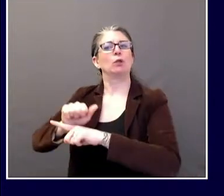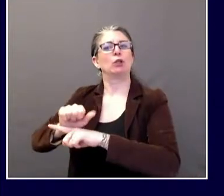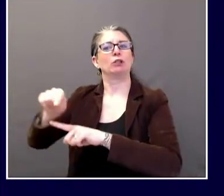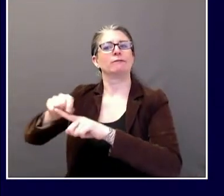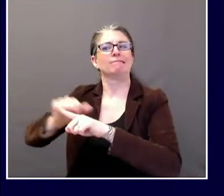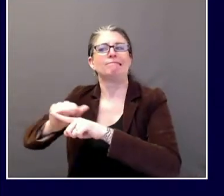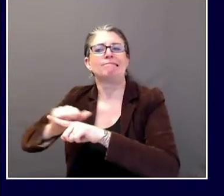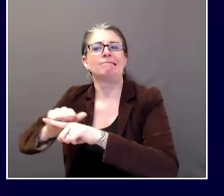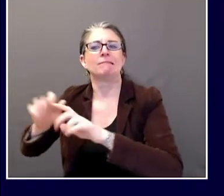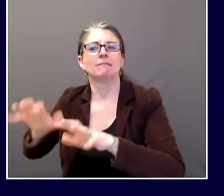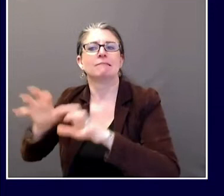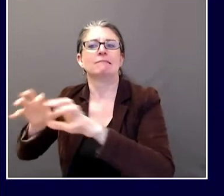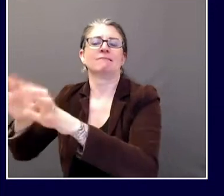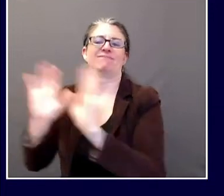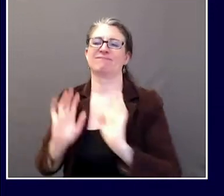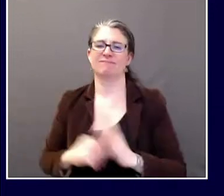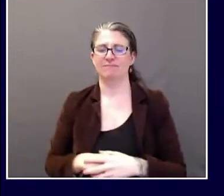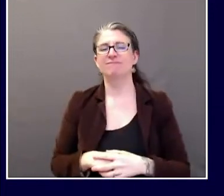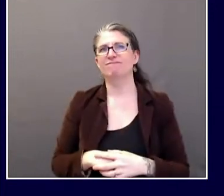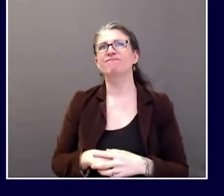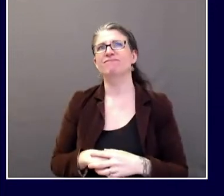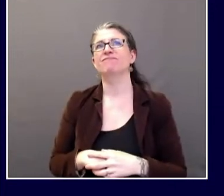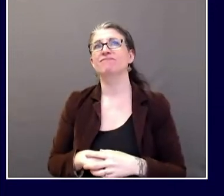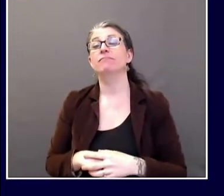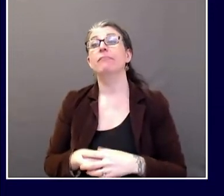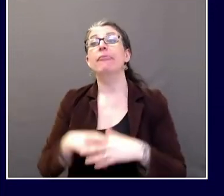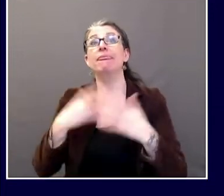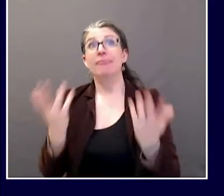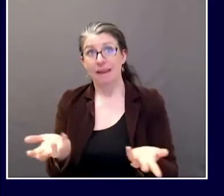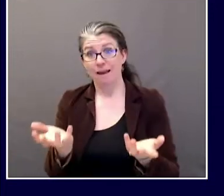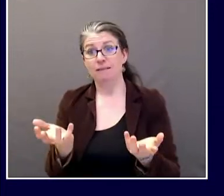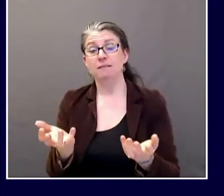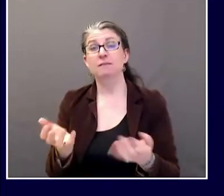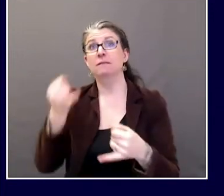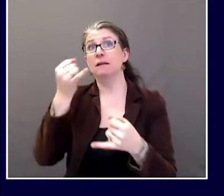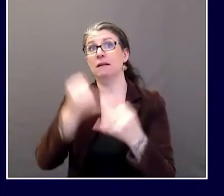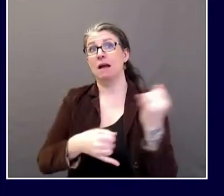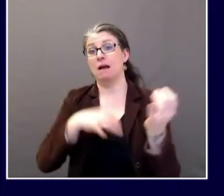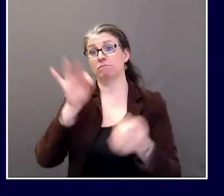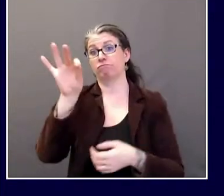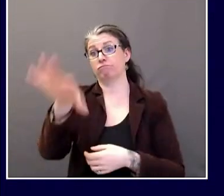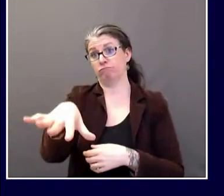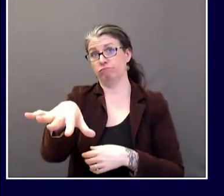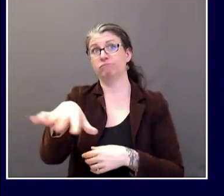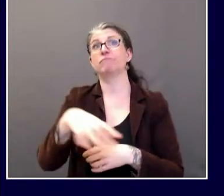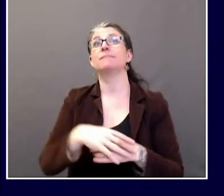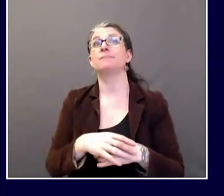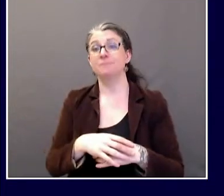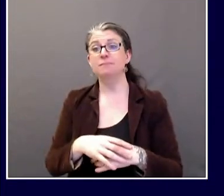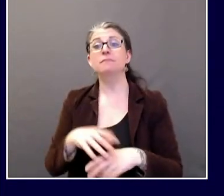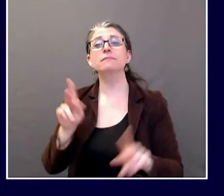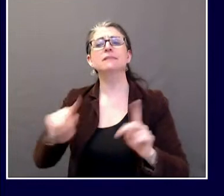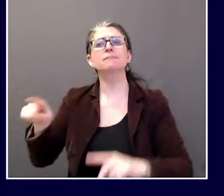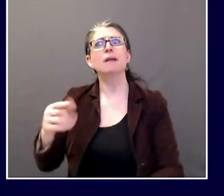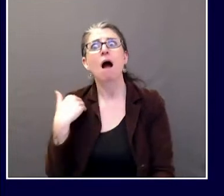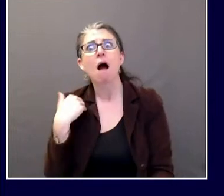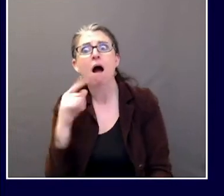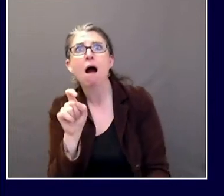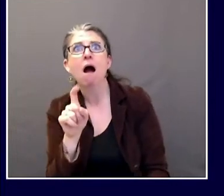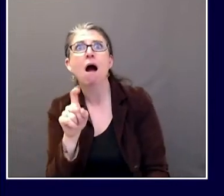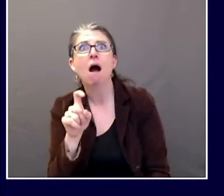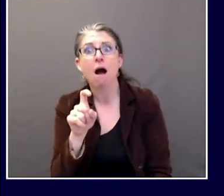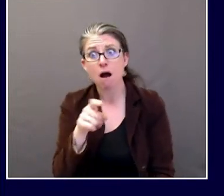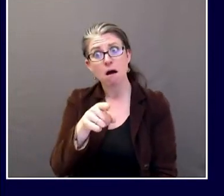well and good, but what if I don't use a computer? We hear that. We understand that concern, particularly in